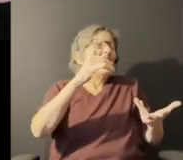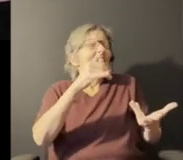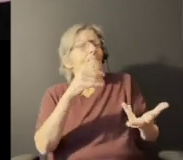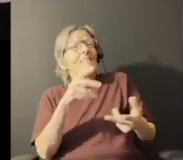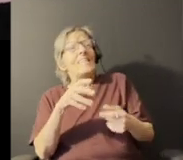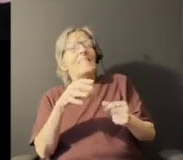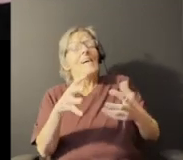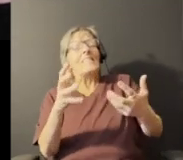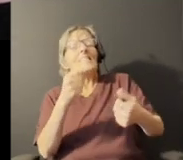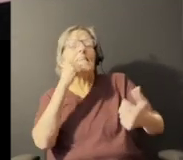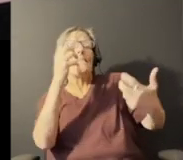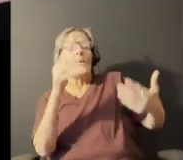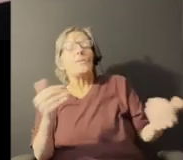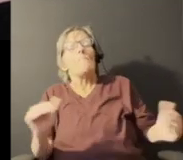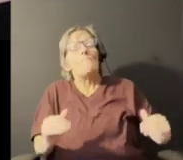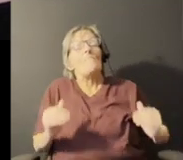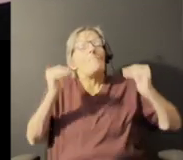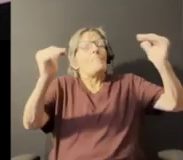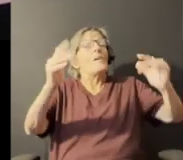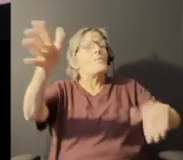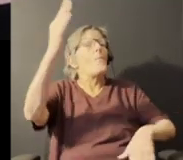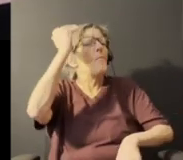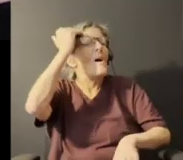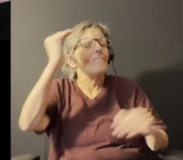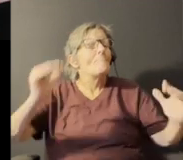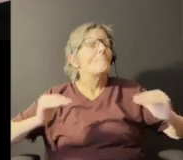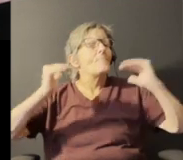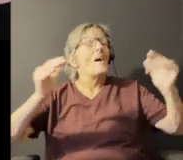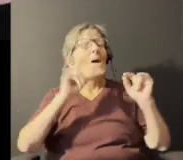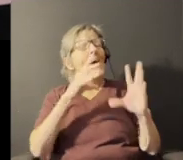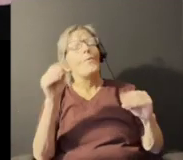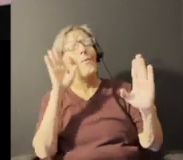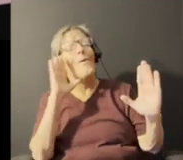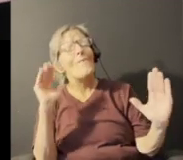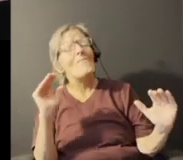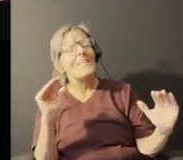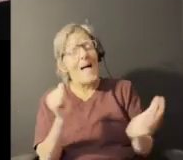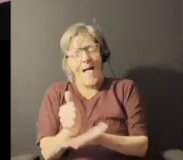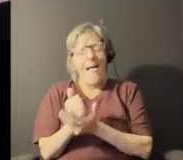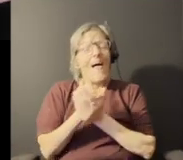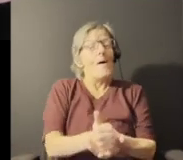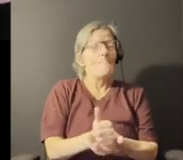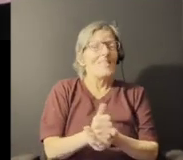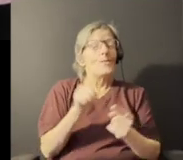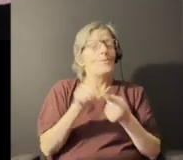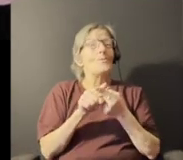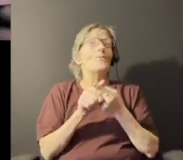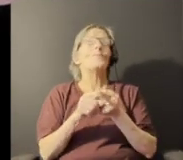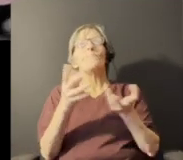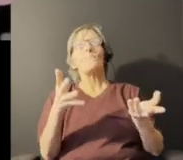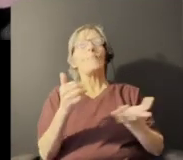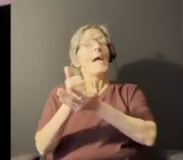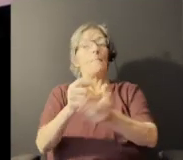of meant to sort of raise awareness and hopefully help to sort